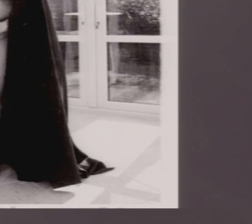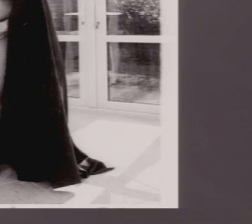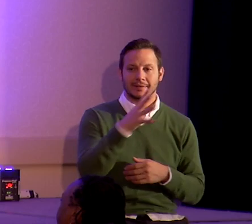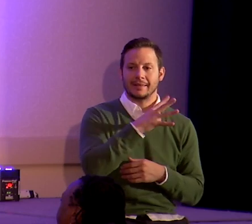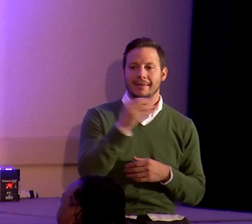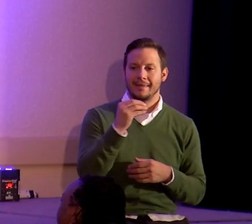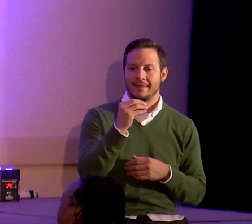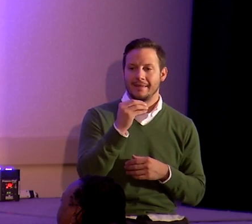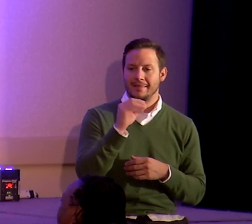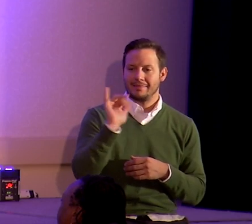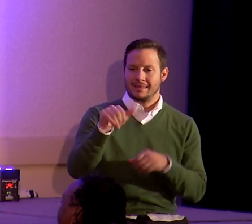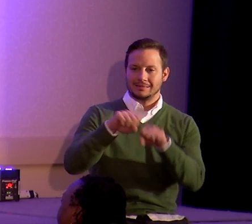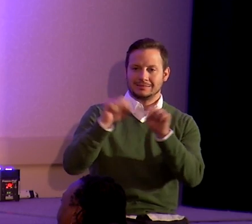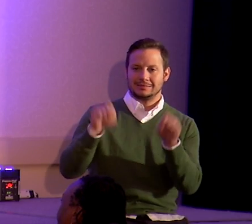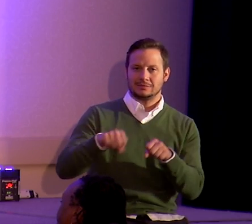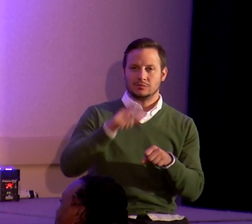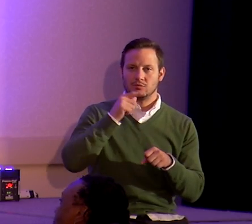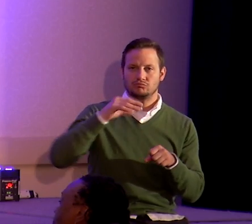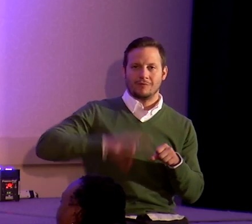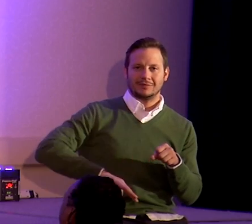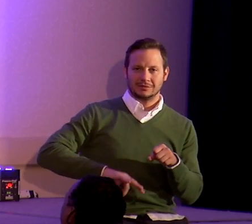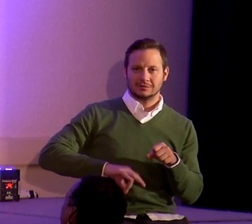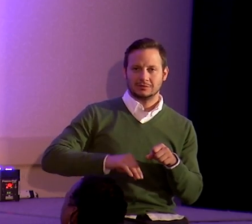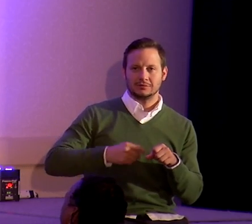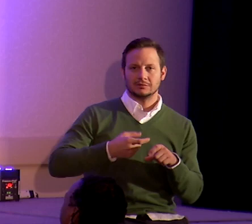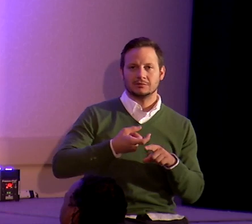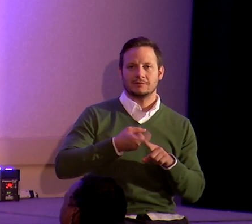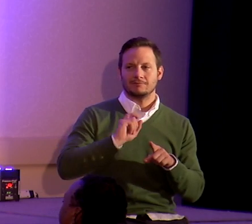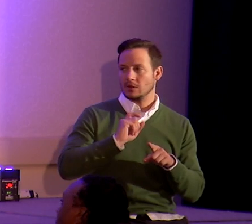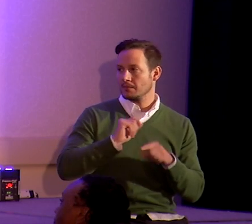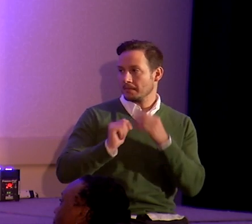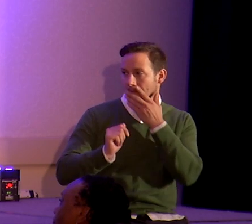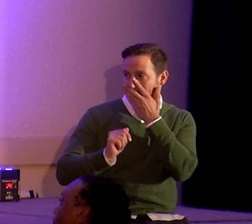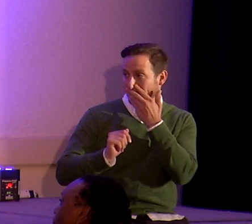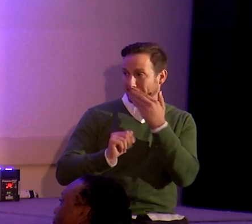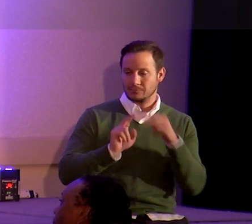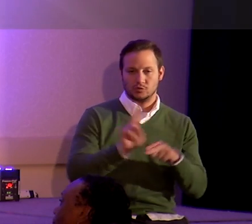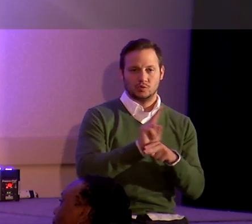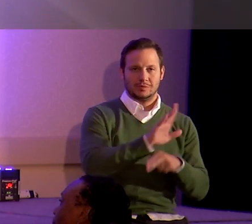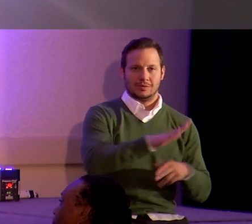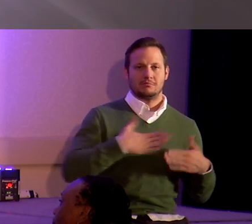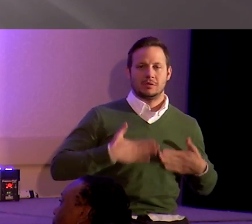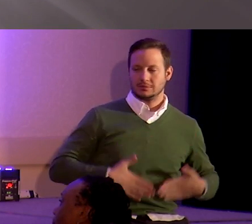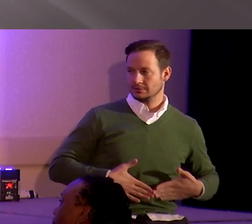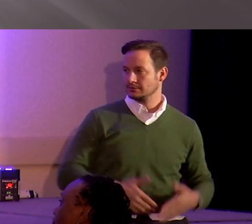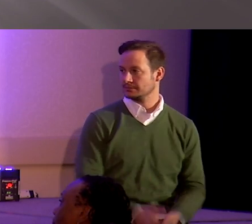system which profits from the commodification and sexualization of women's bodies.